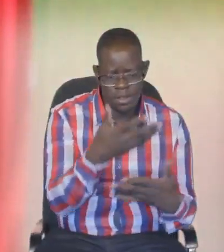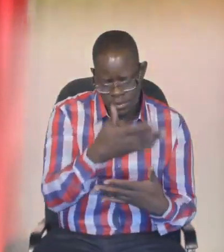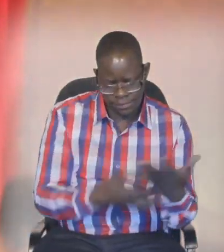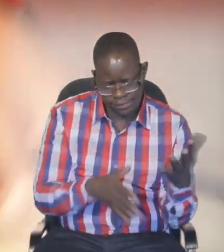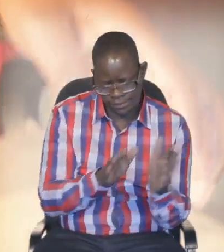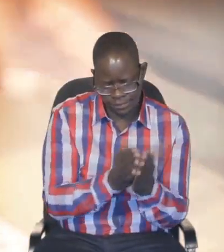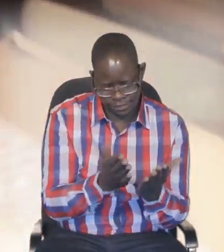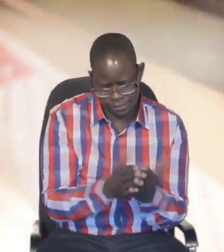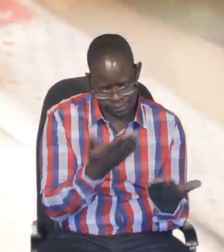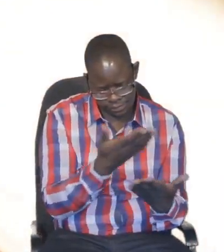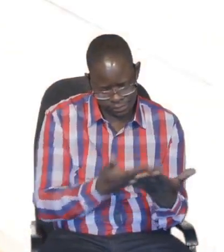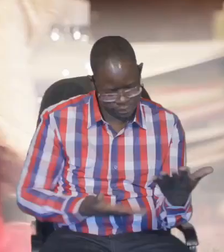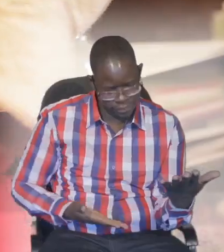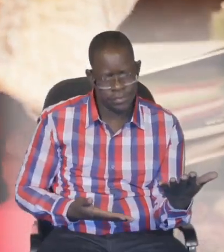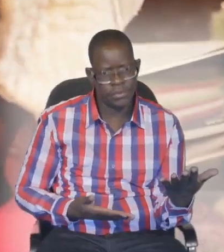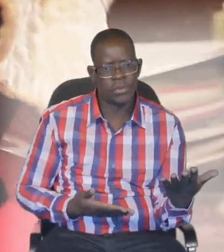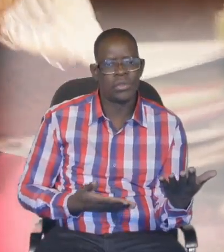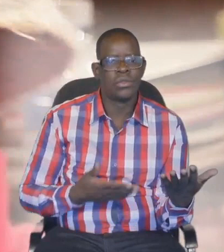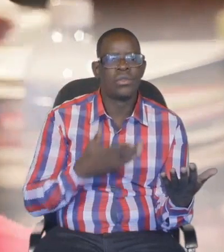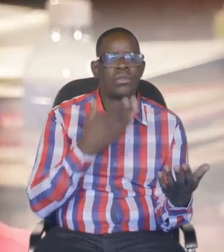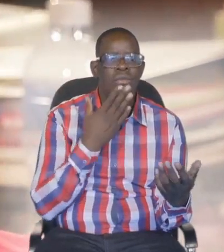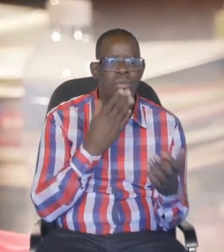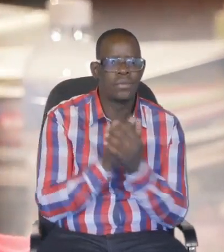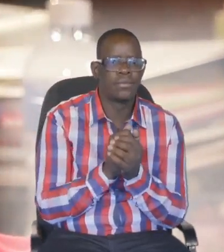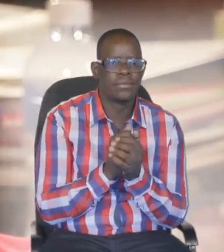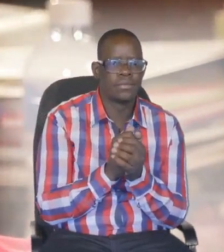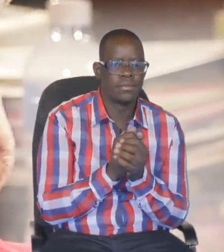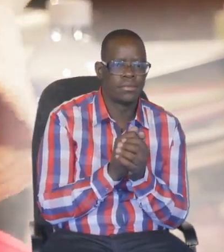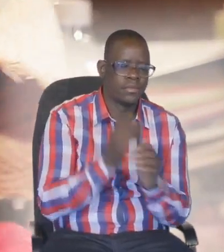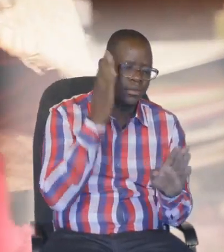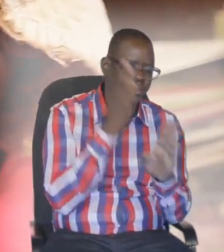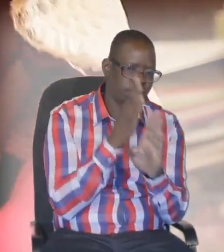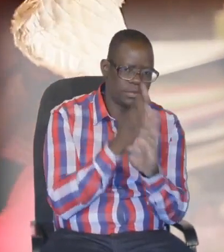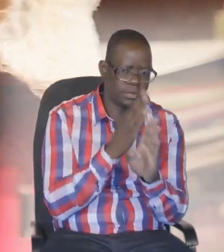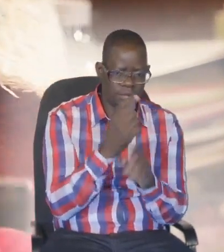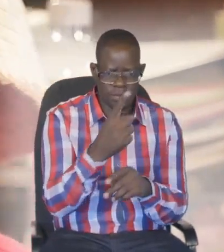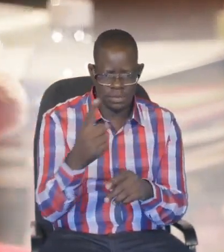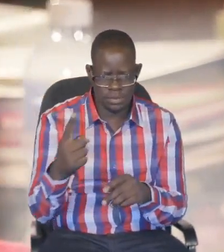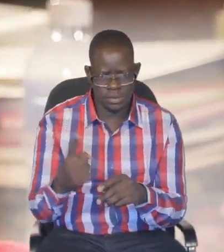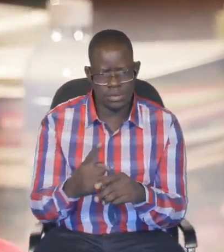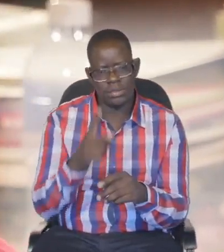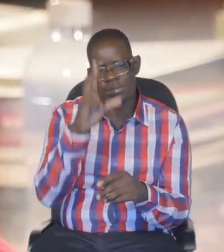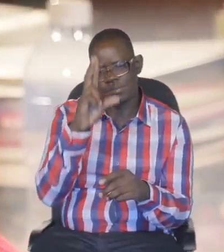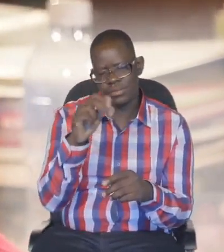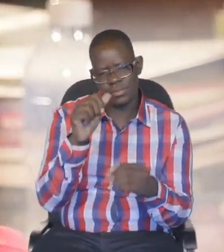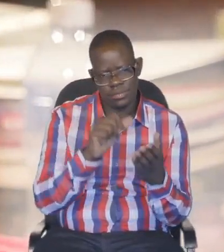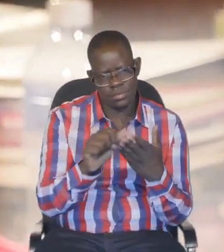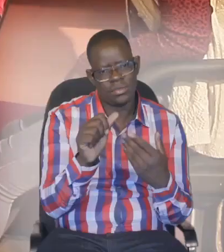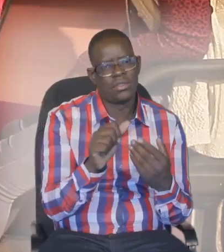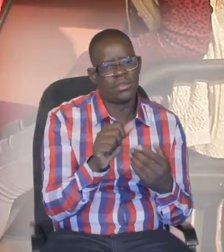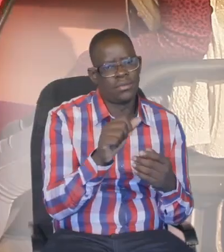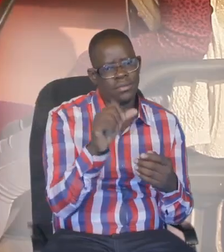you my list of debtors. Good, and Sarah, you should always keep an accurate record of each of your customers' transactions throughout the